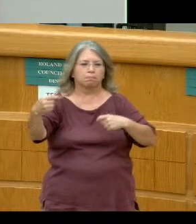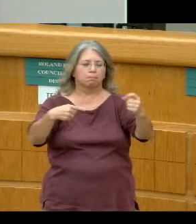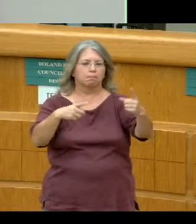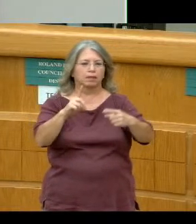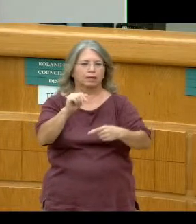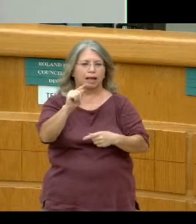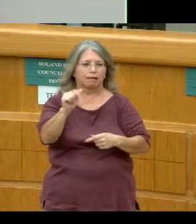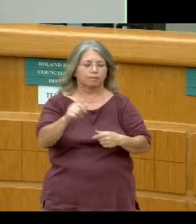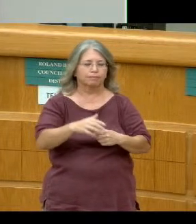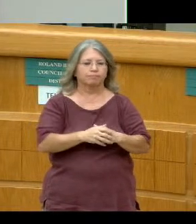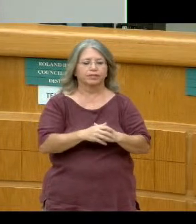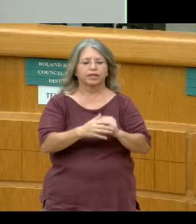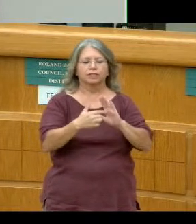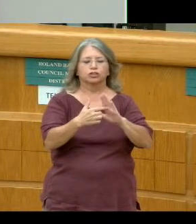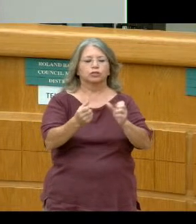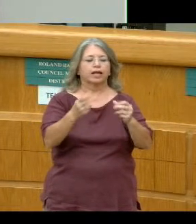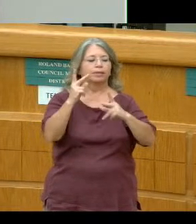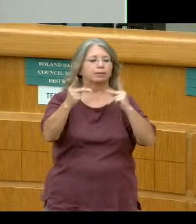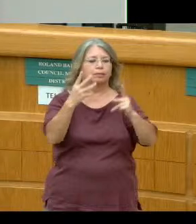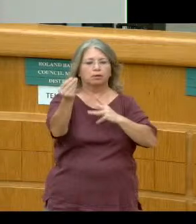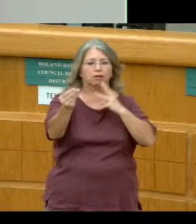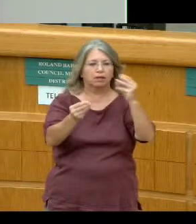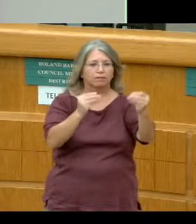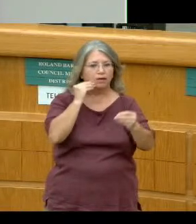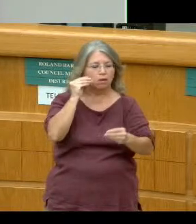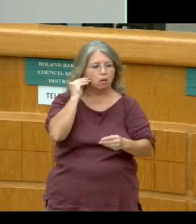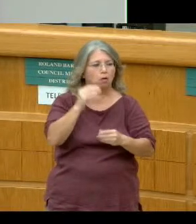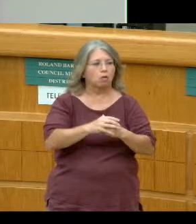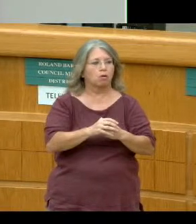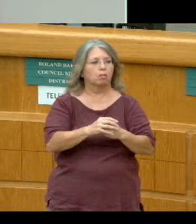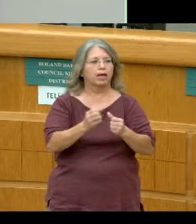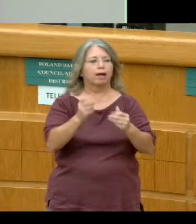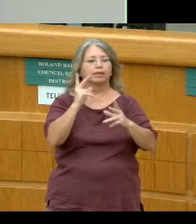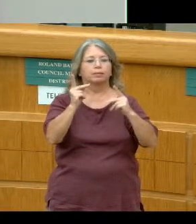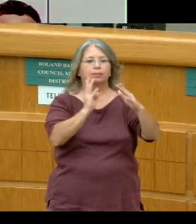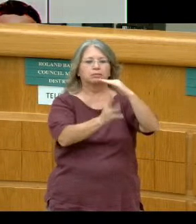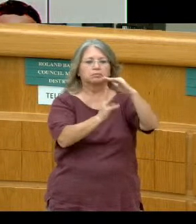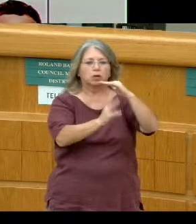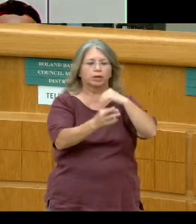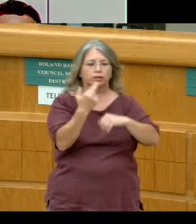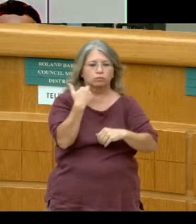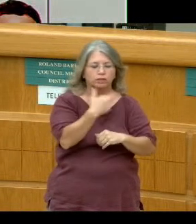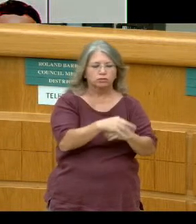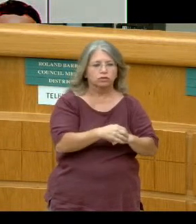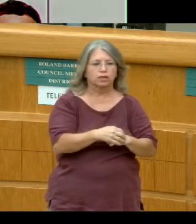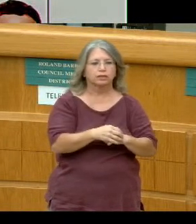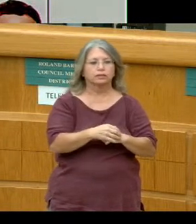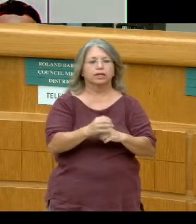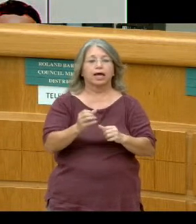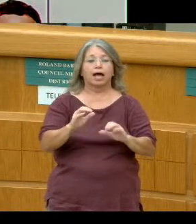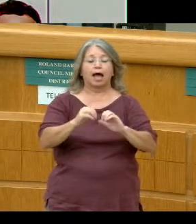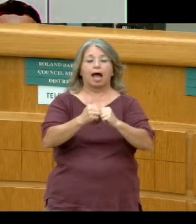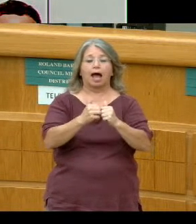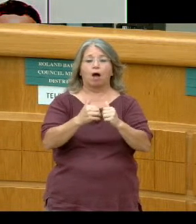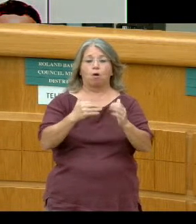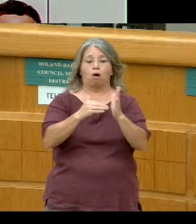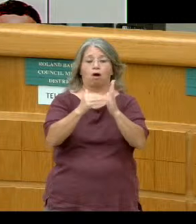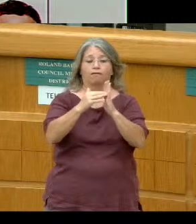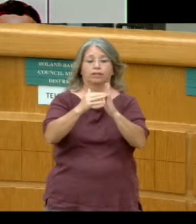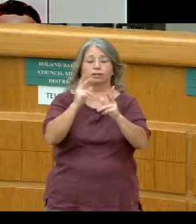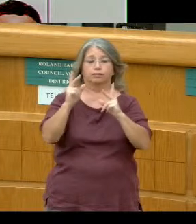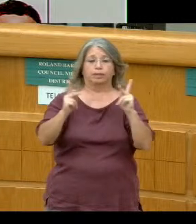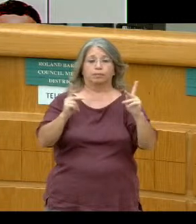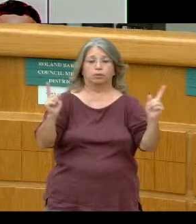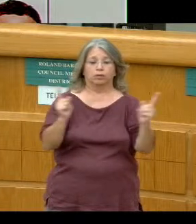leaving home, potential encounters between different people when cell phones come close to each other. And I know a lot of you have privacy